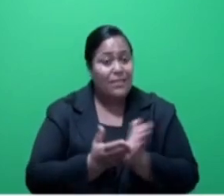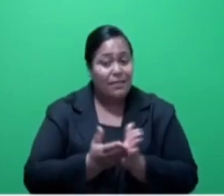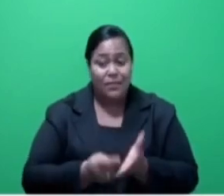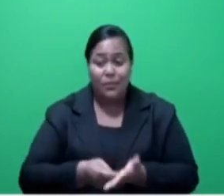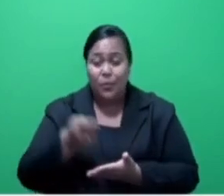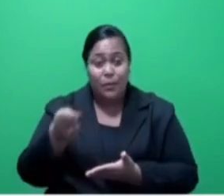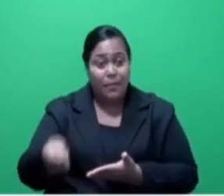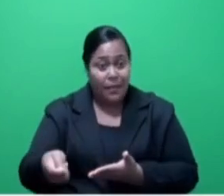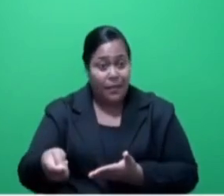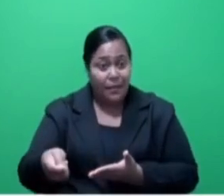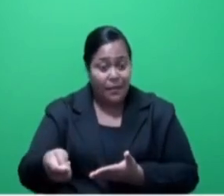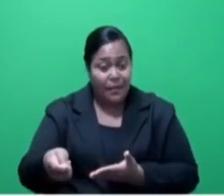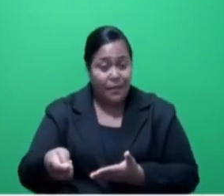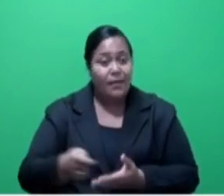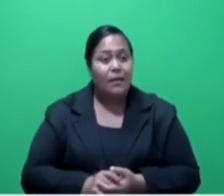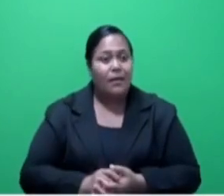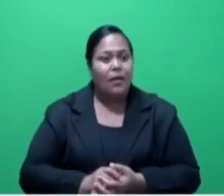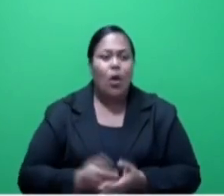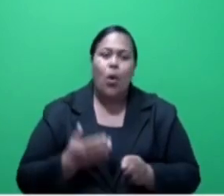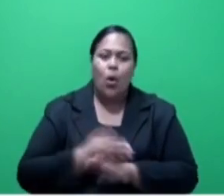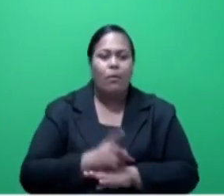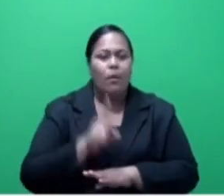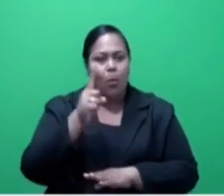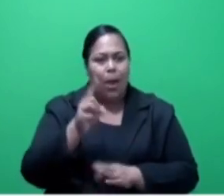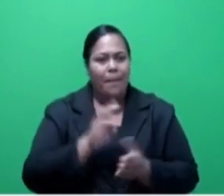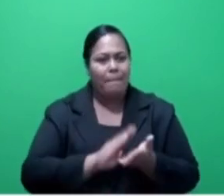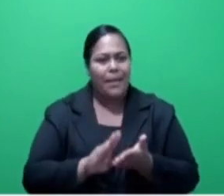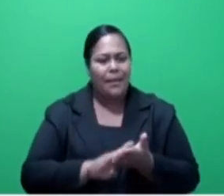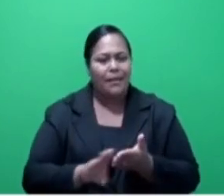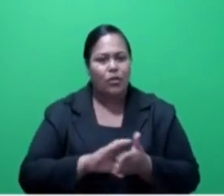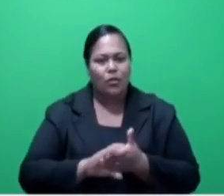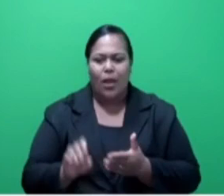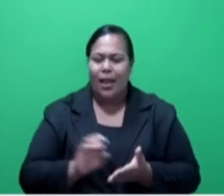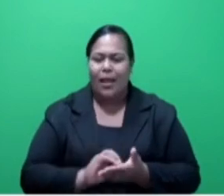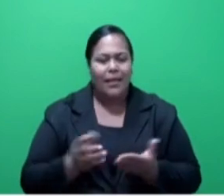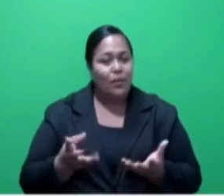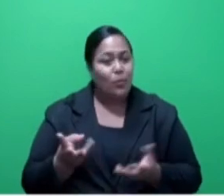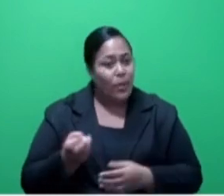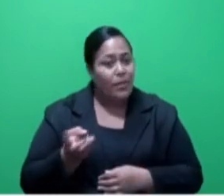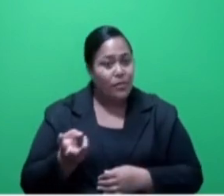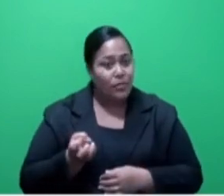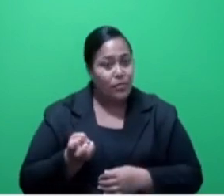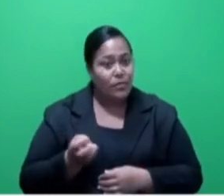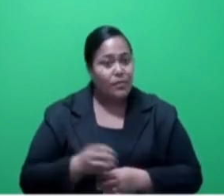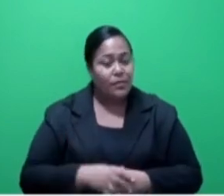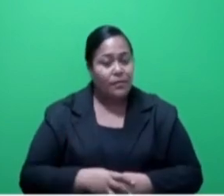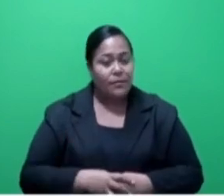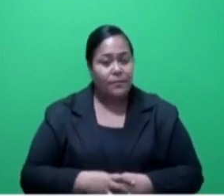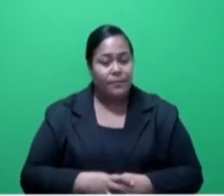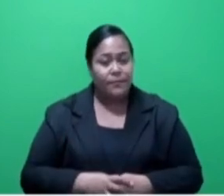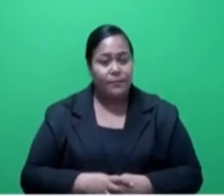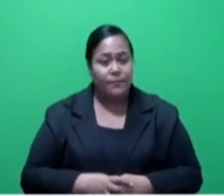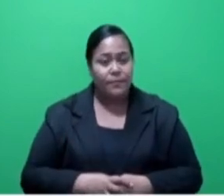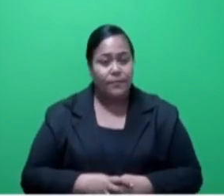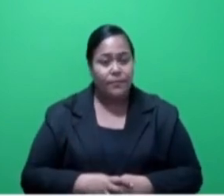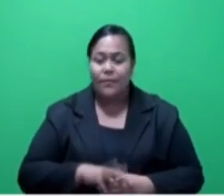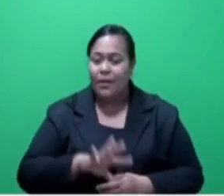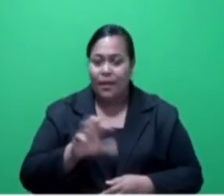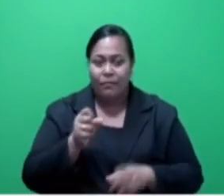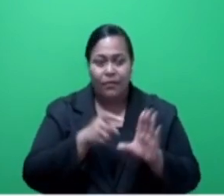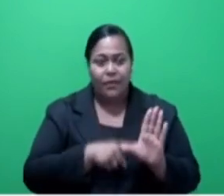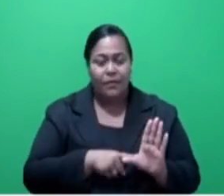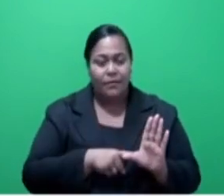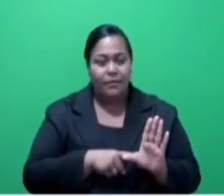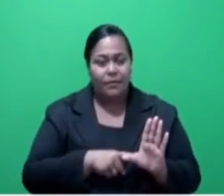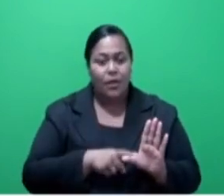civil servants over $1 billion in salary, please. We pay the civil servants over $1 billion in salary every year.